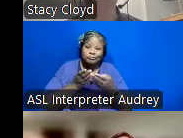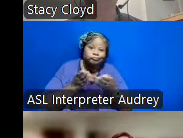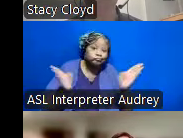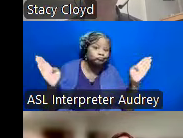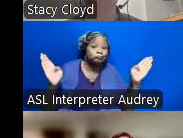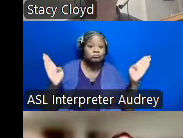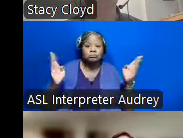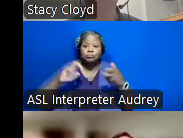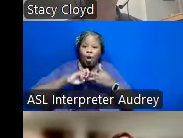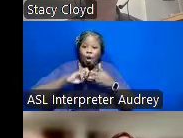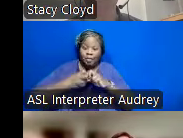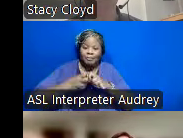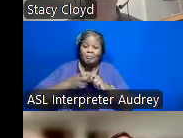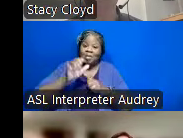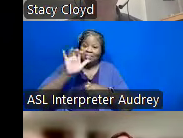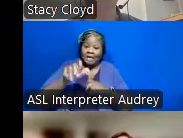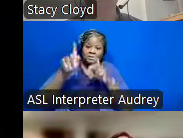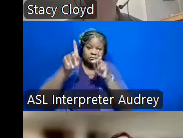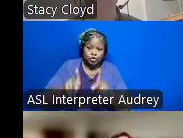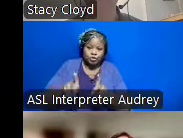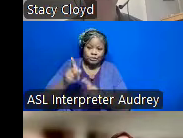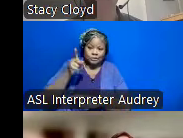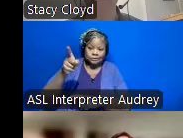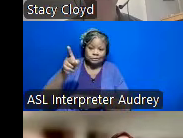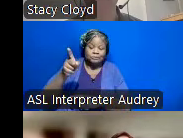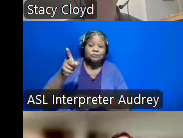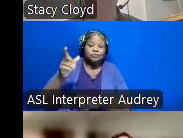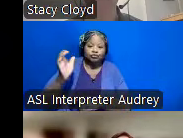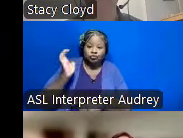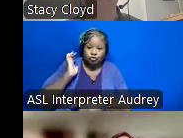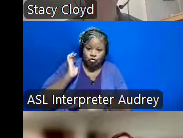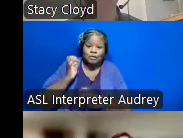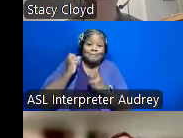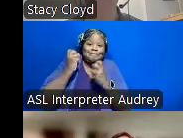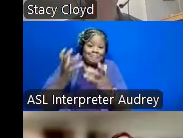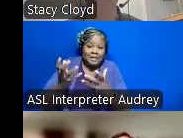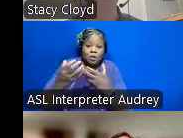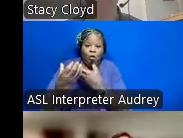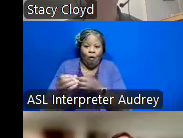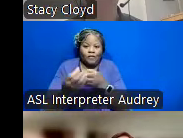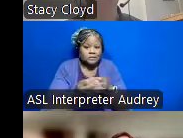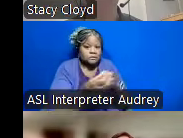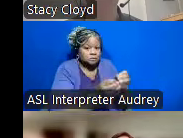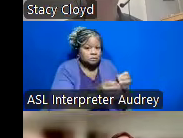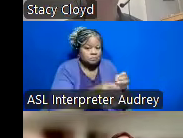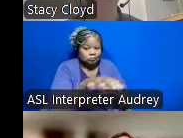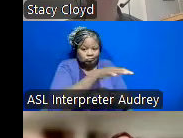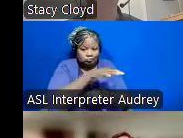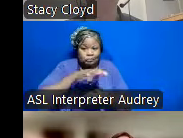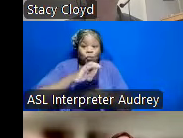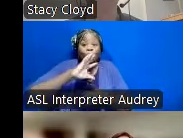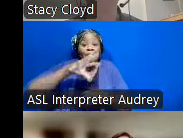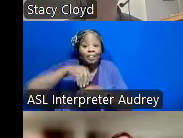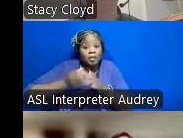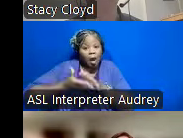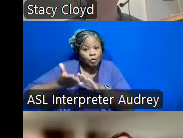that point. But that is sort of the person who is in charge of many field offices. Again, this is all within operations.